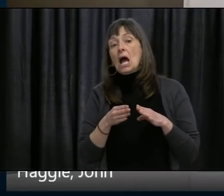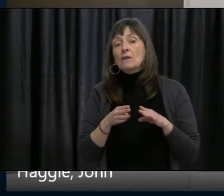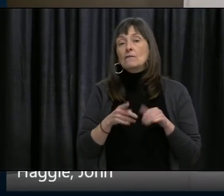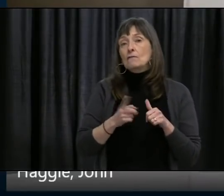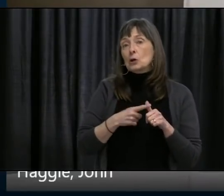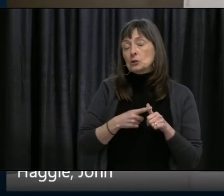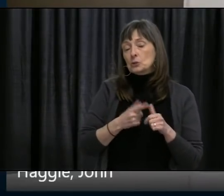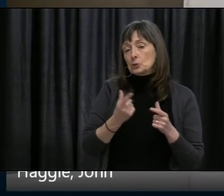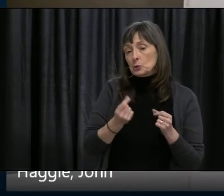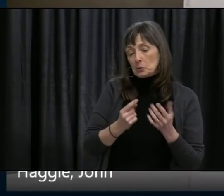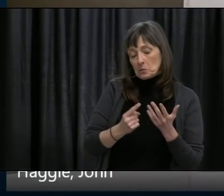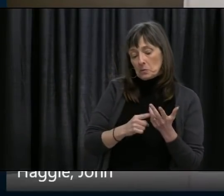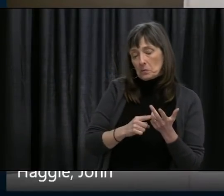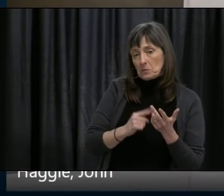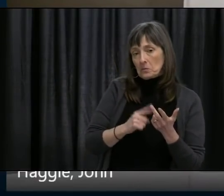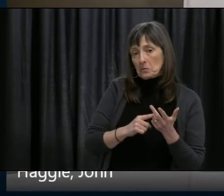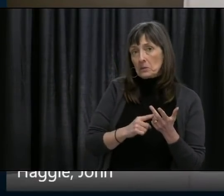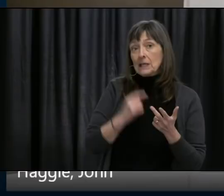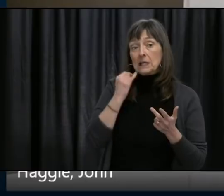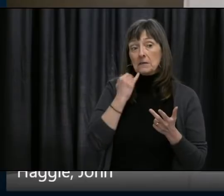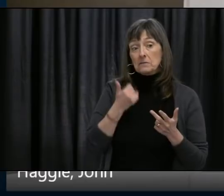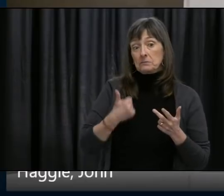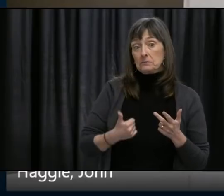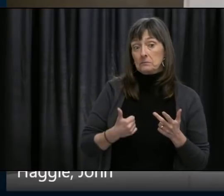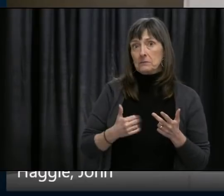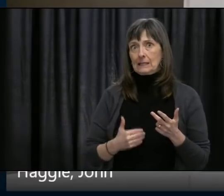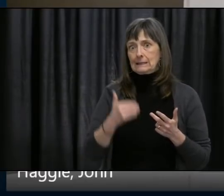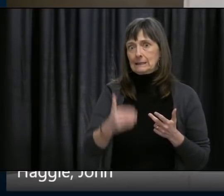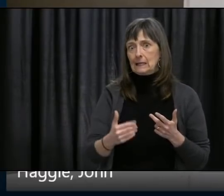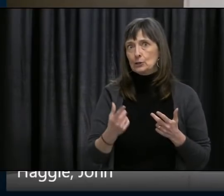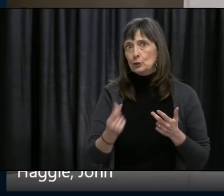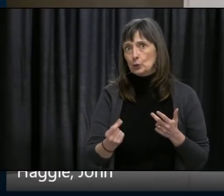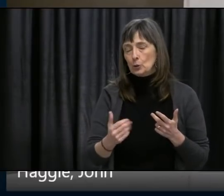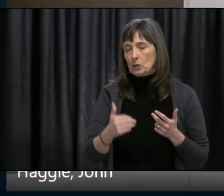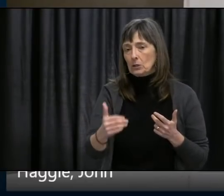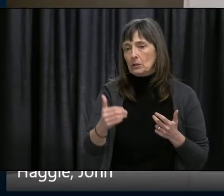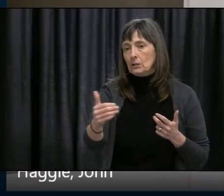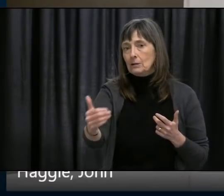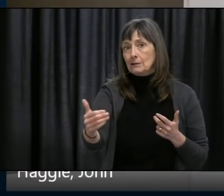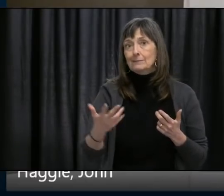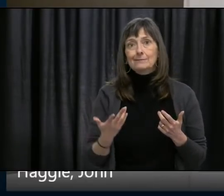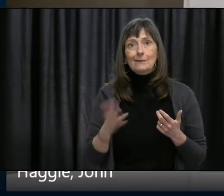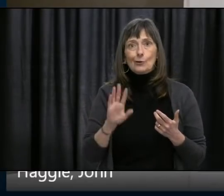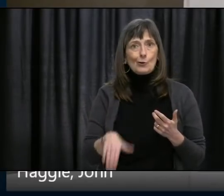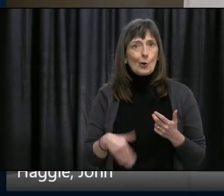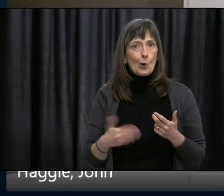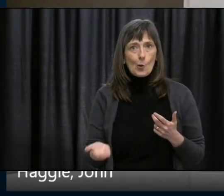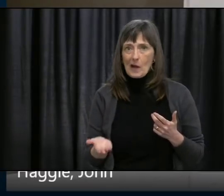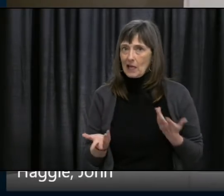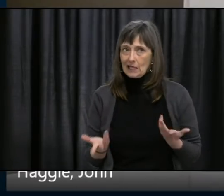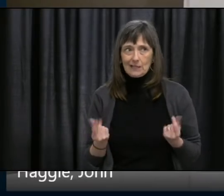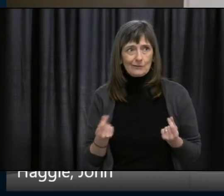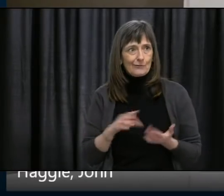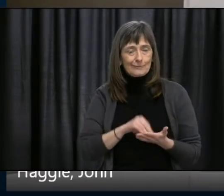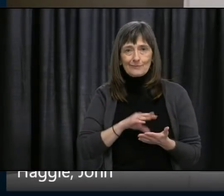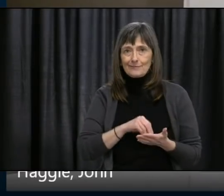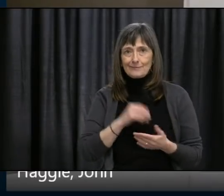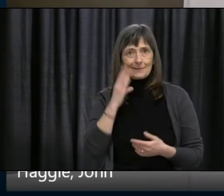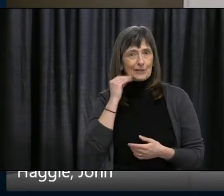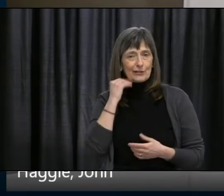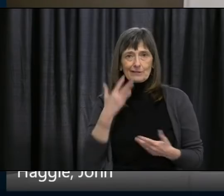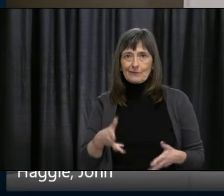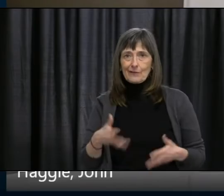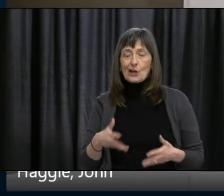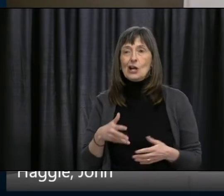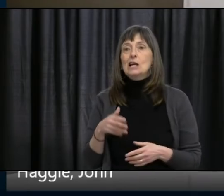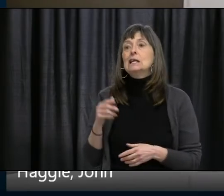steps, because no one else has gone down this road. PEI is just slightly ahead of us. Norway and Denmark